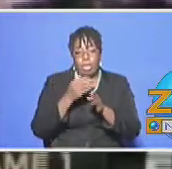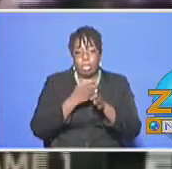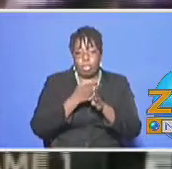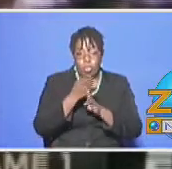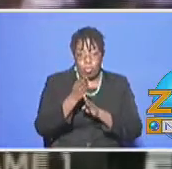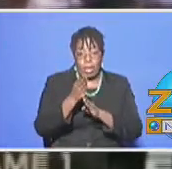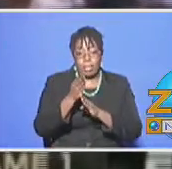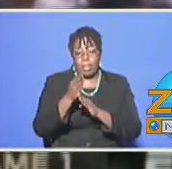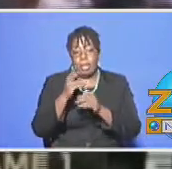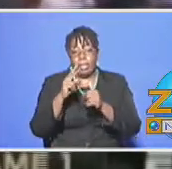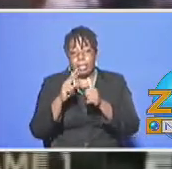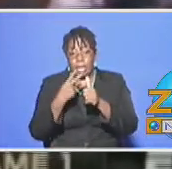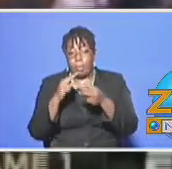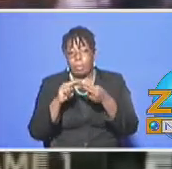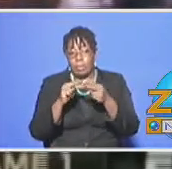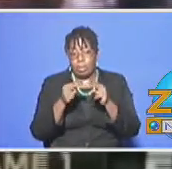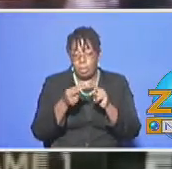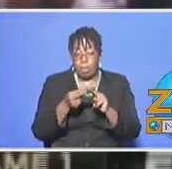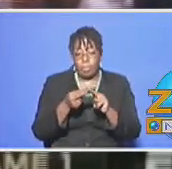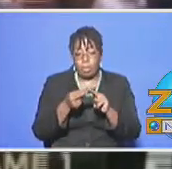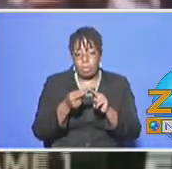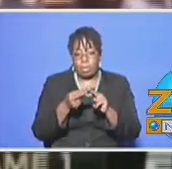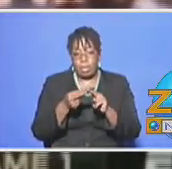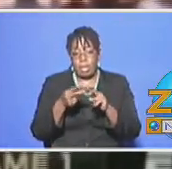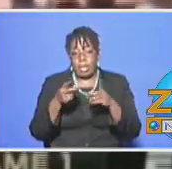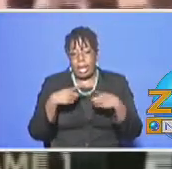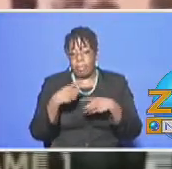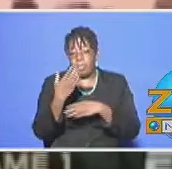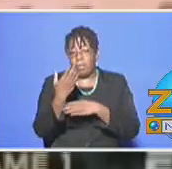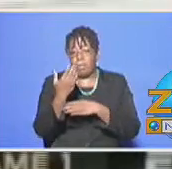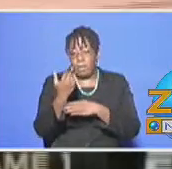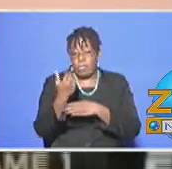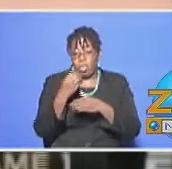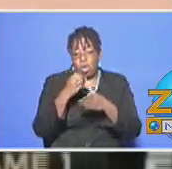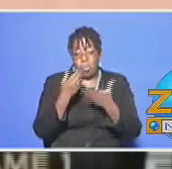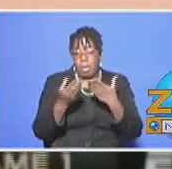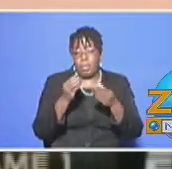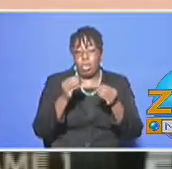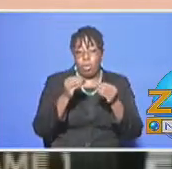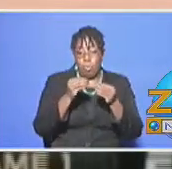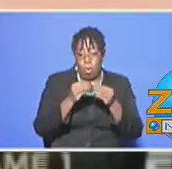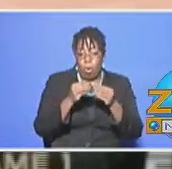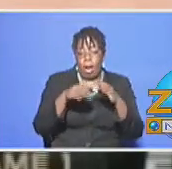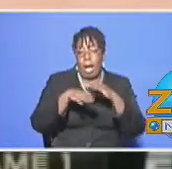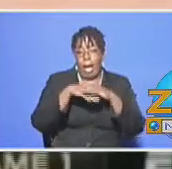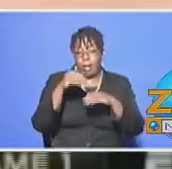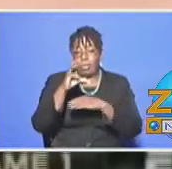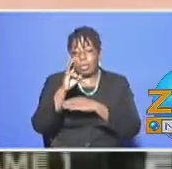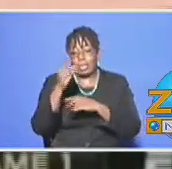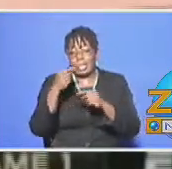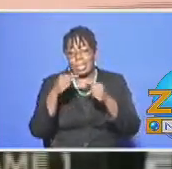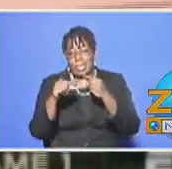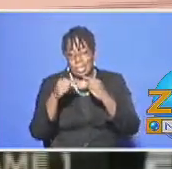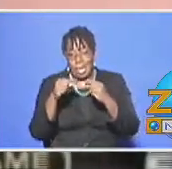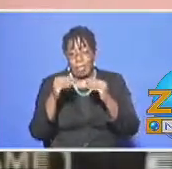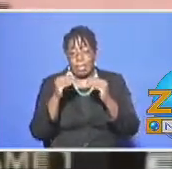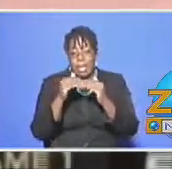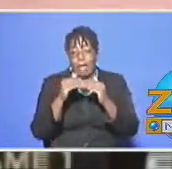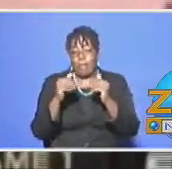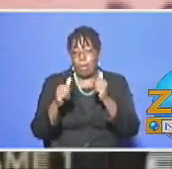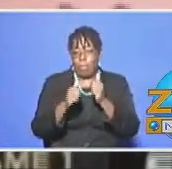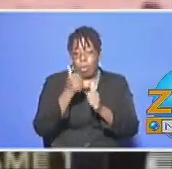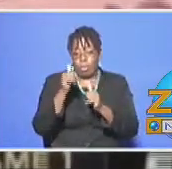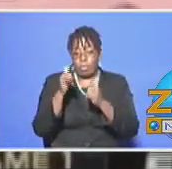in the postseason. Ayton has grabbed 15 or more rebounds in 6 of those games, tied for 4th most for a player in his